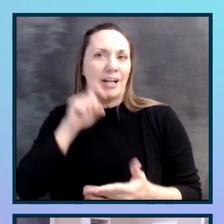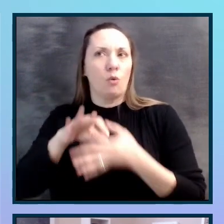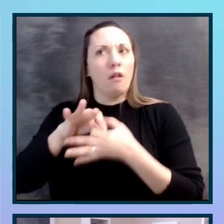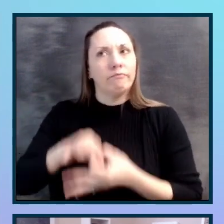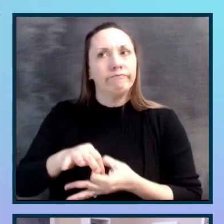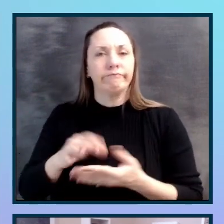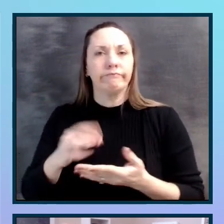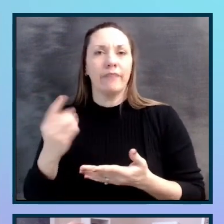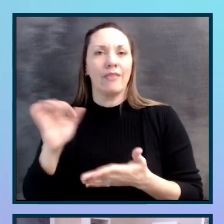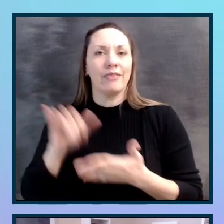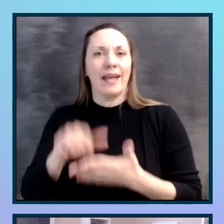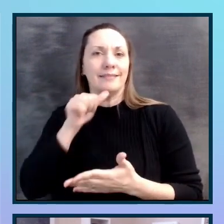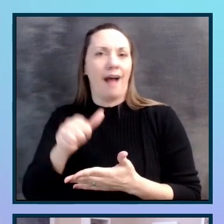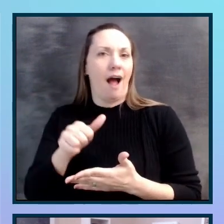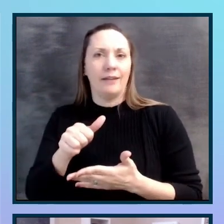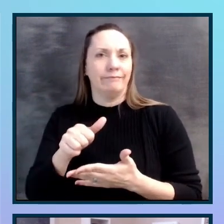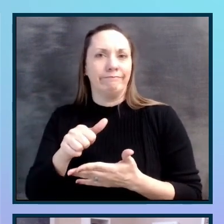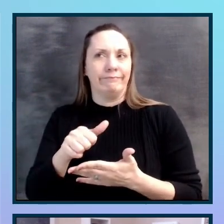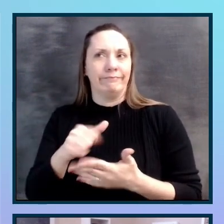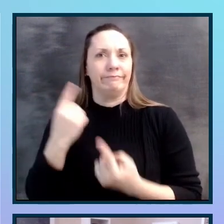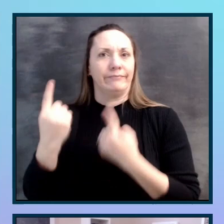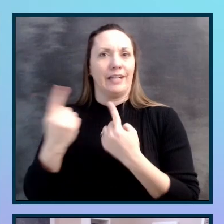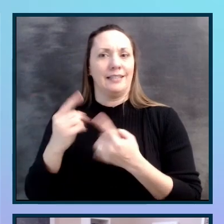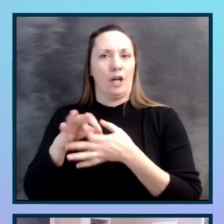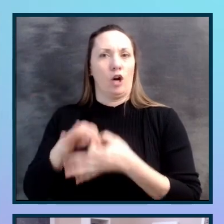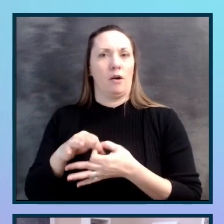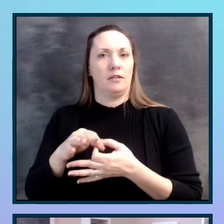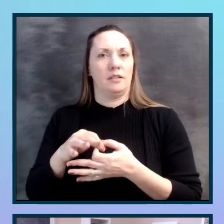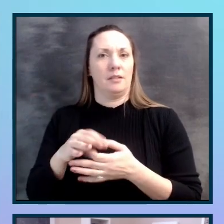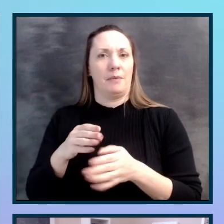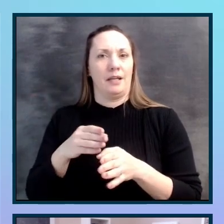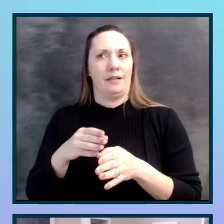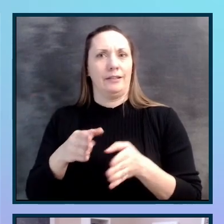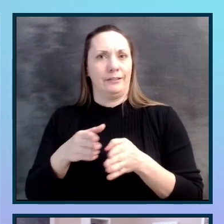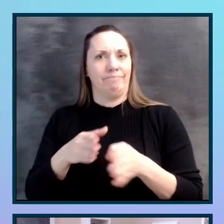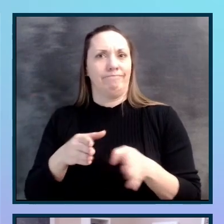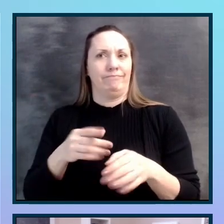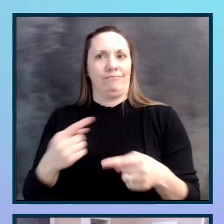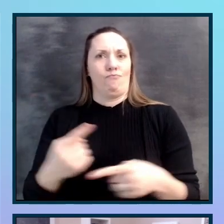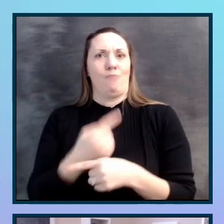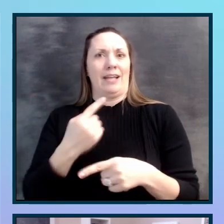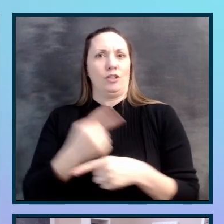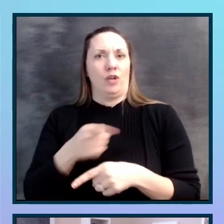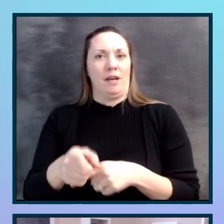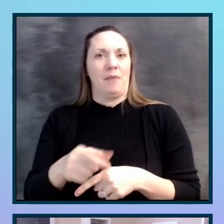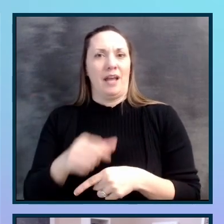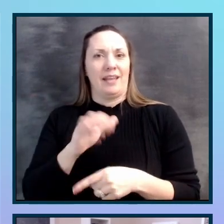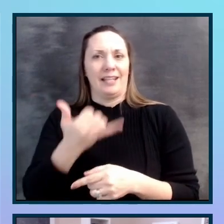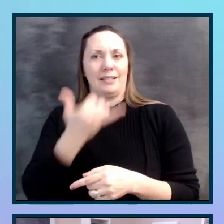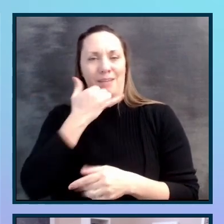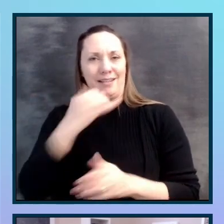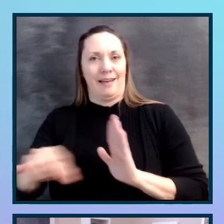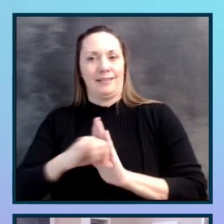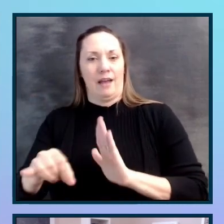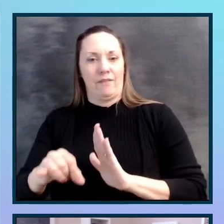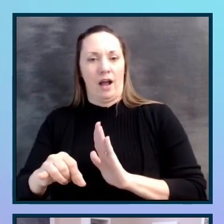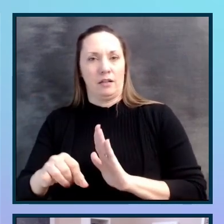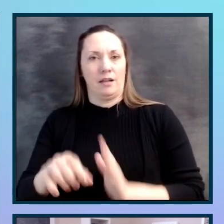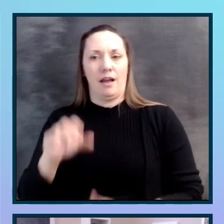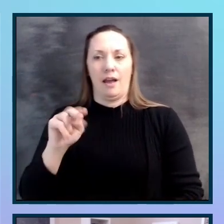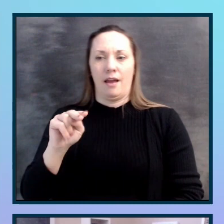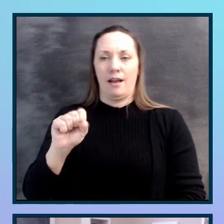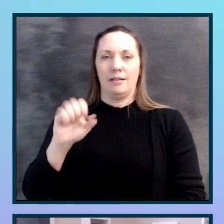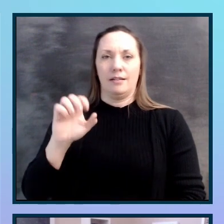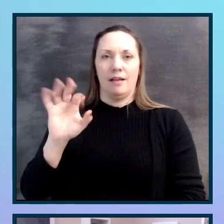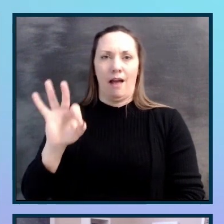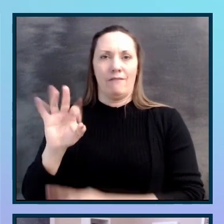is not, considered by some people to be mainstream, and it gets misidentified as NSFW